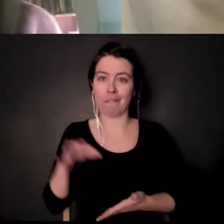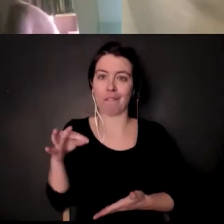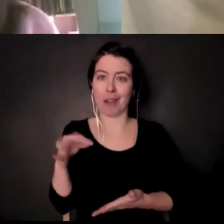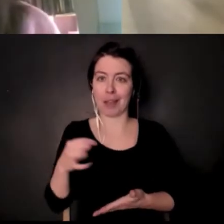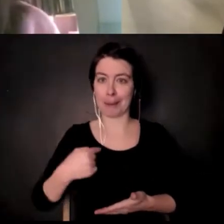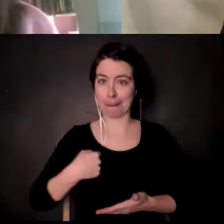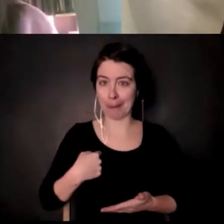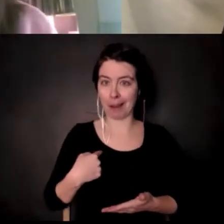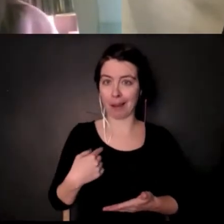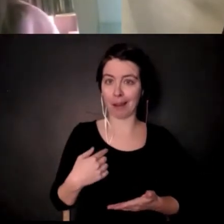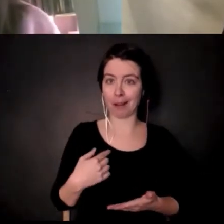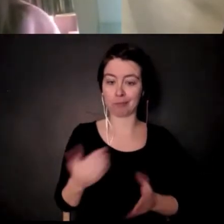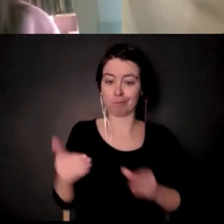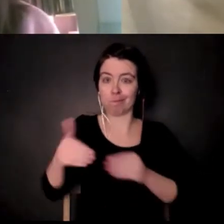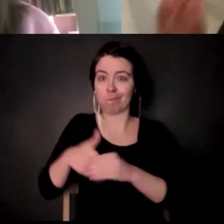group of